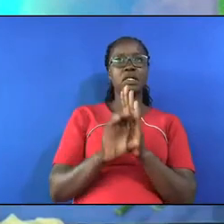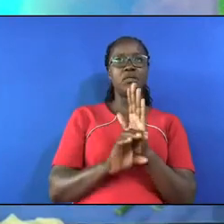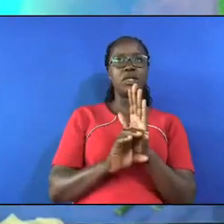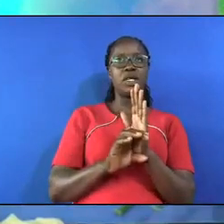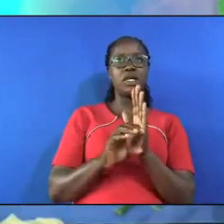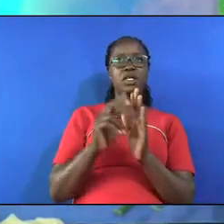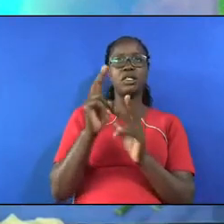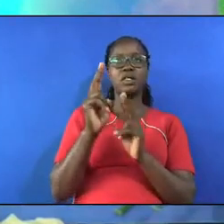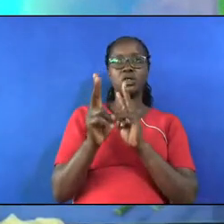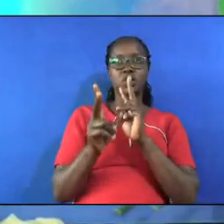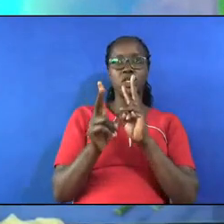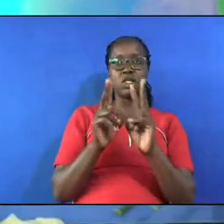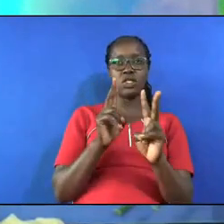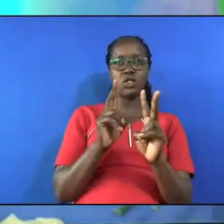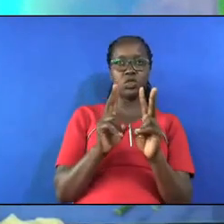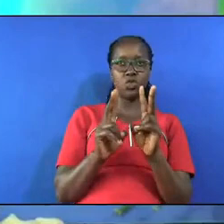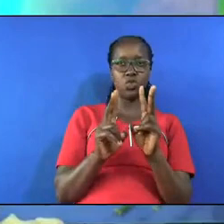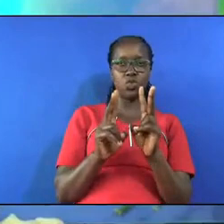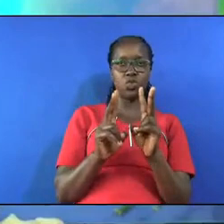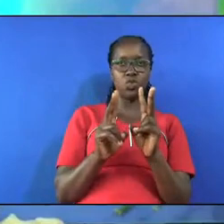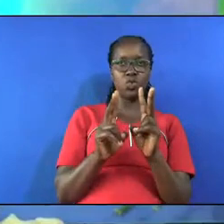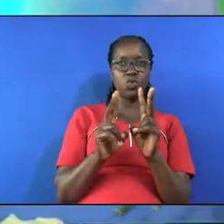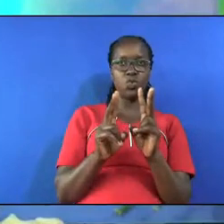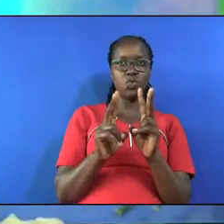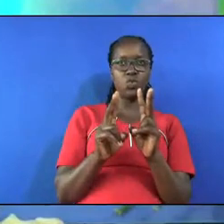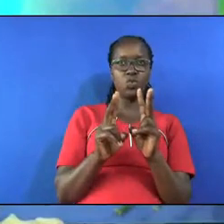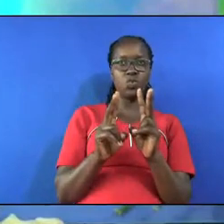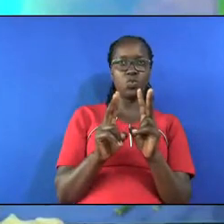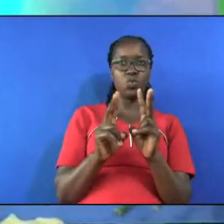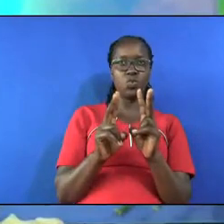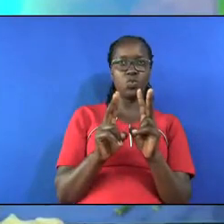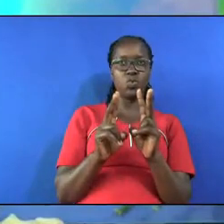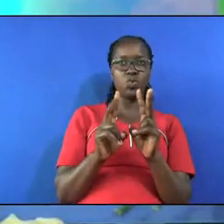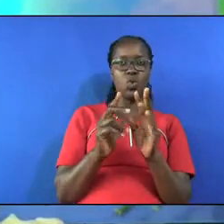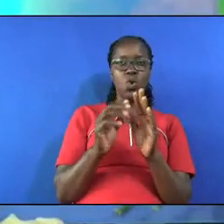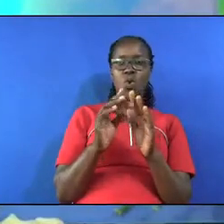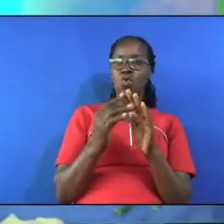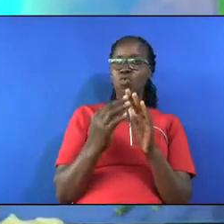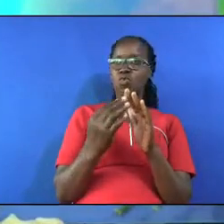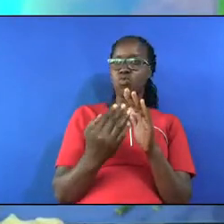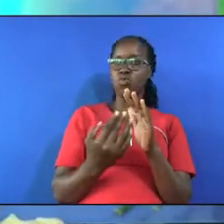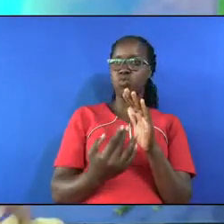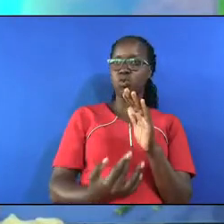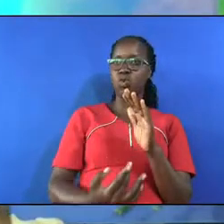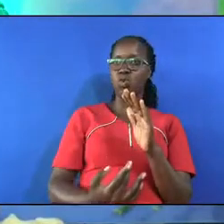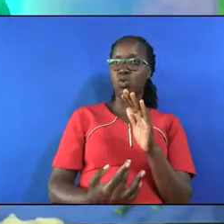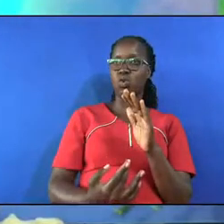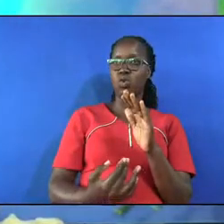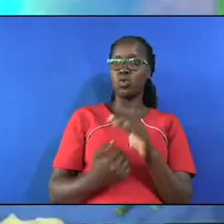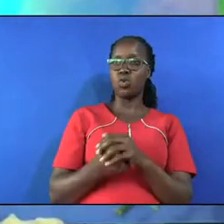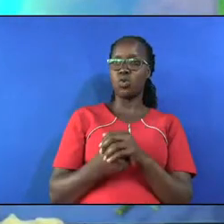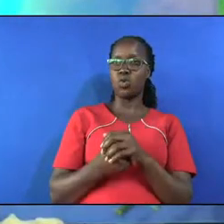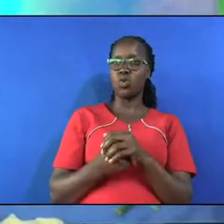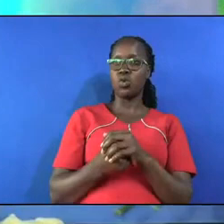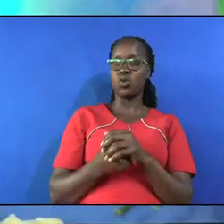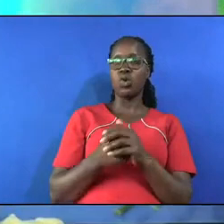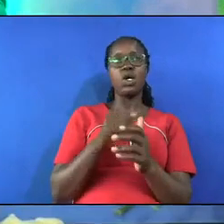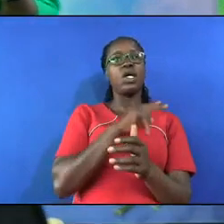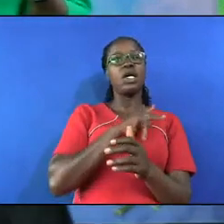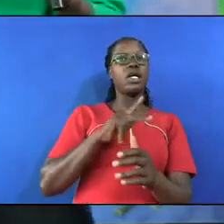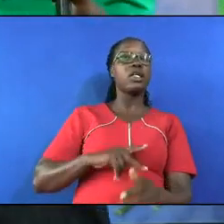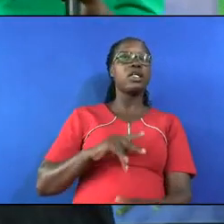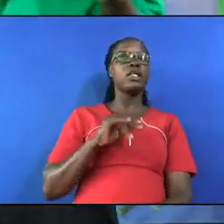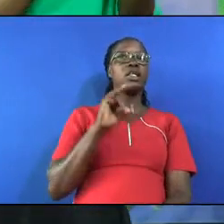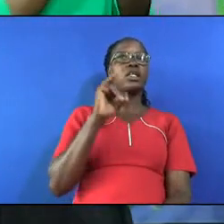chapter 22 from Ahaziah and how he died and how Athaliah came, and you know the story, I'm sure. So, King